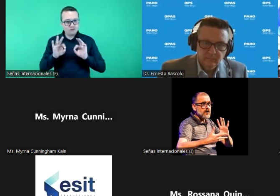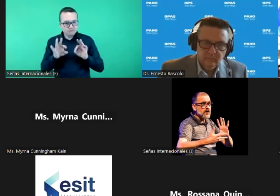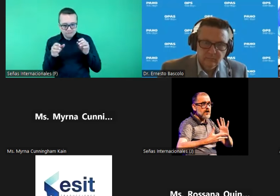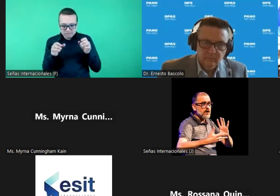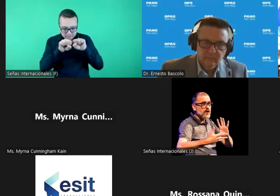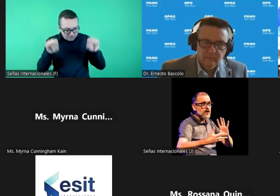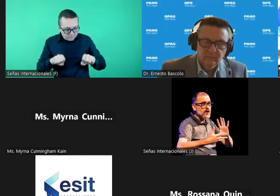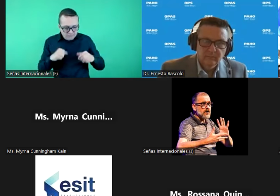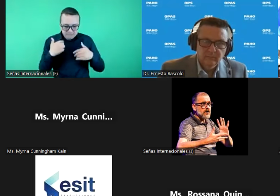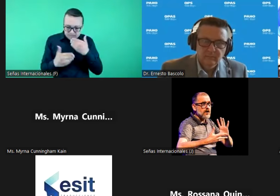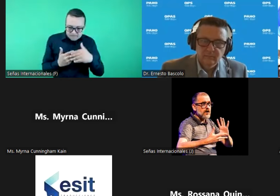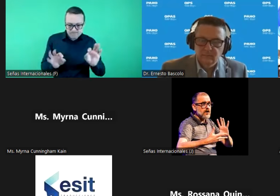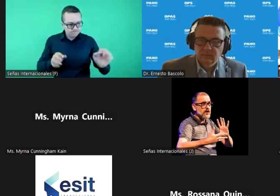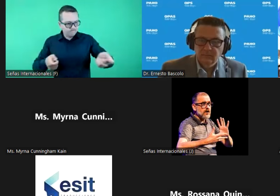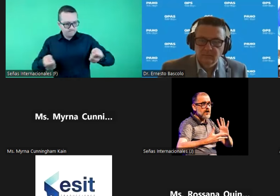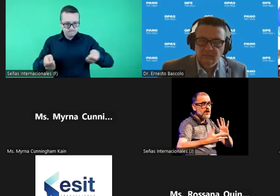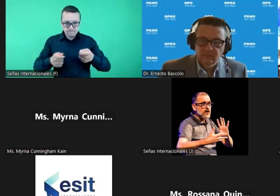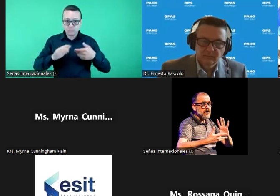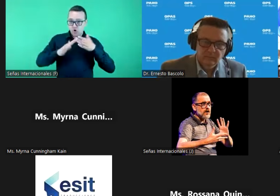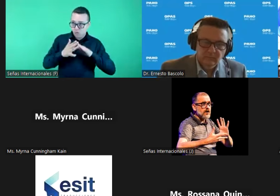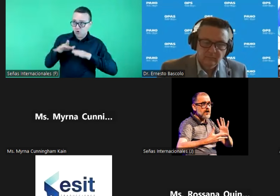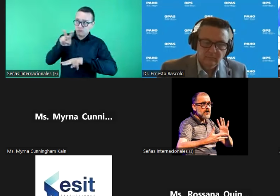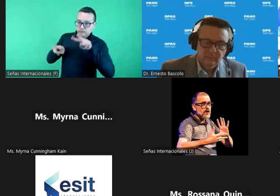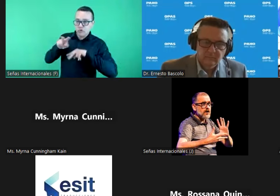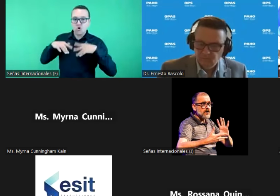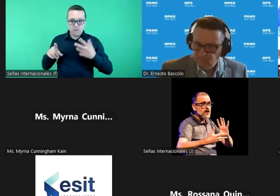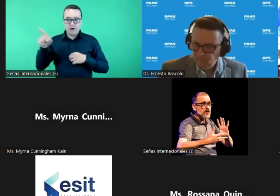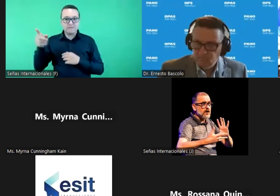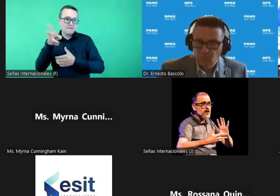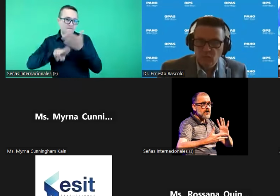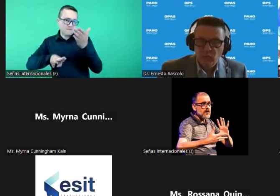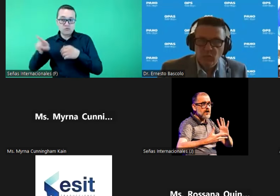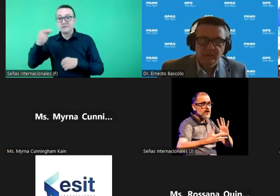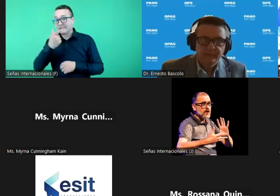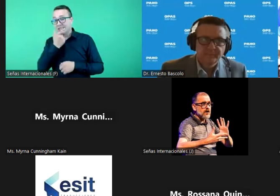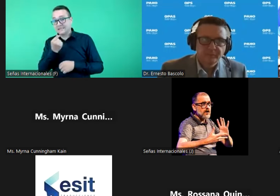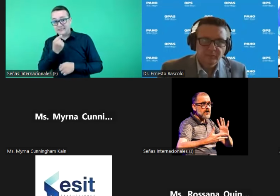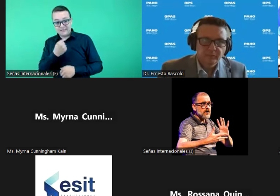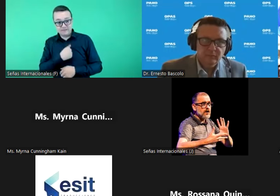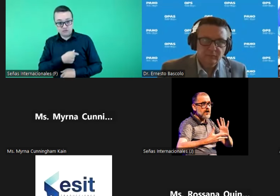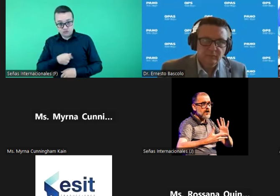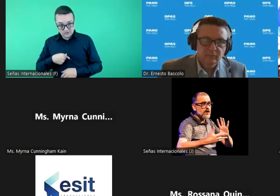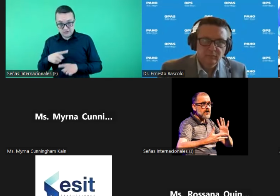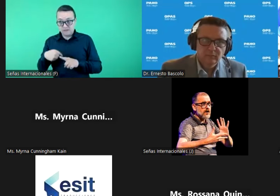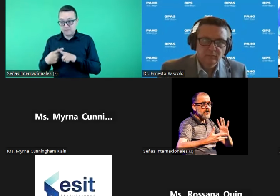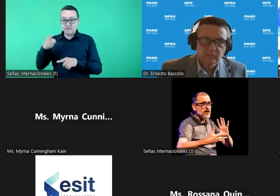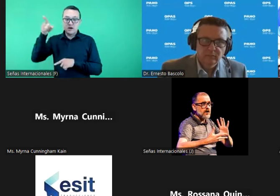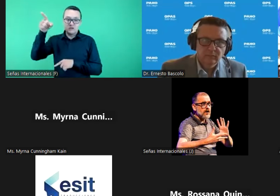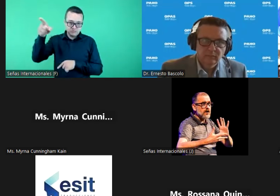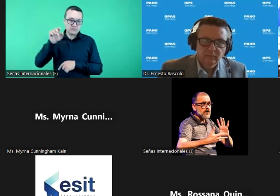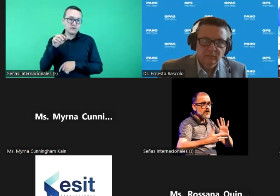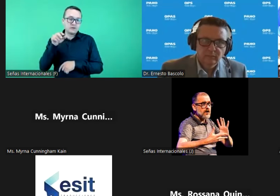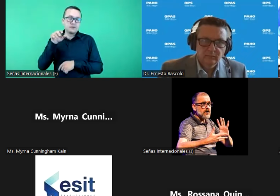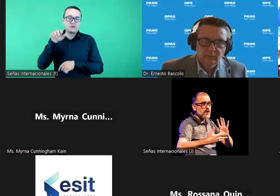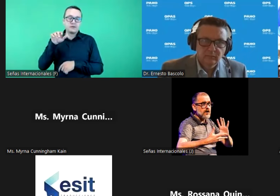attention, and participatory governance in the Geneva headquarters, as well as in the